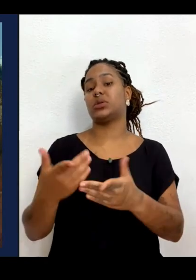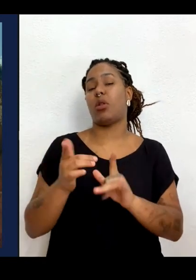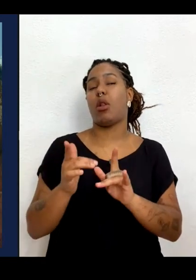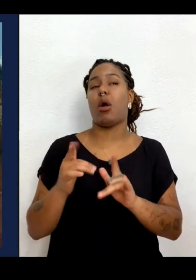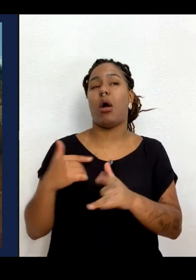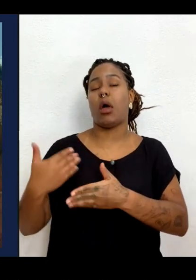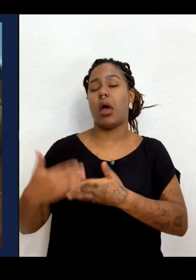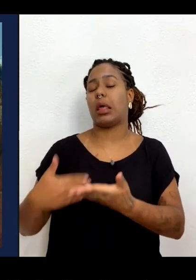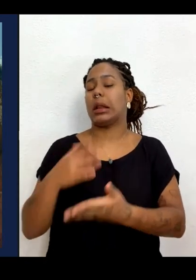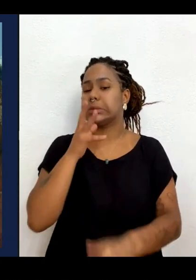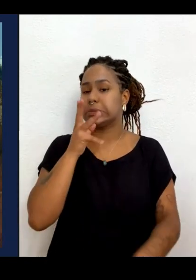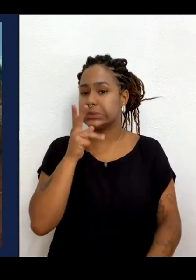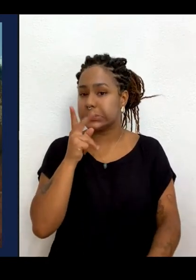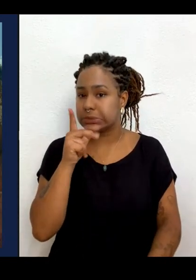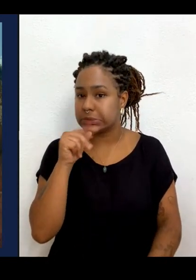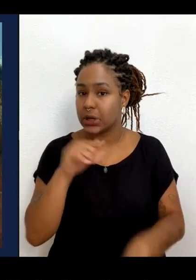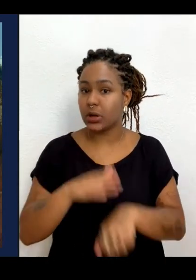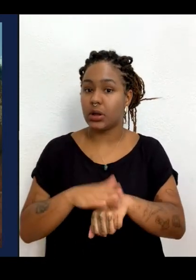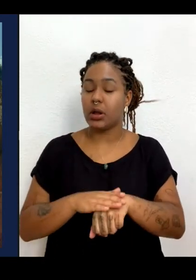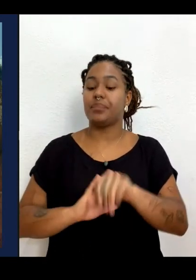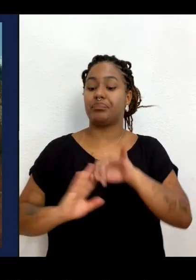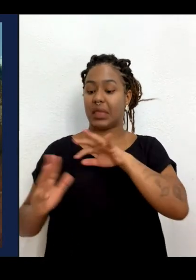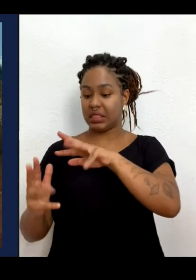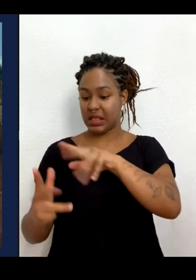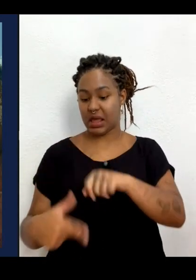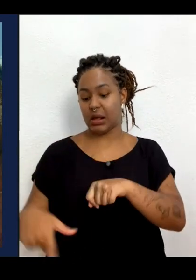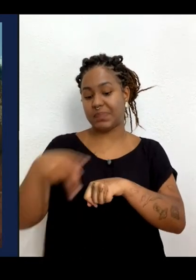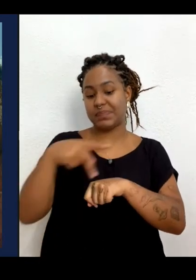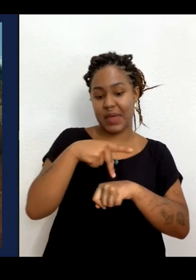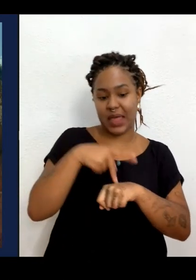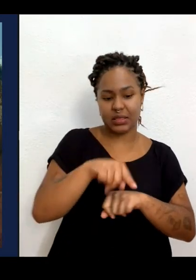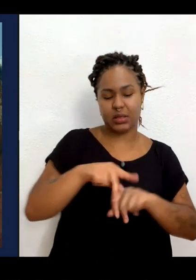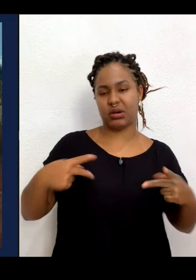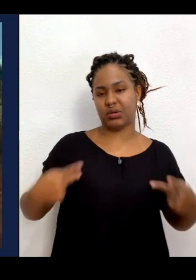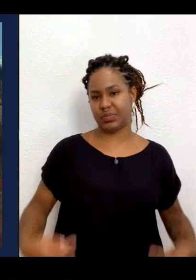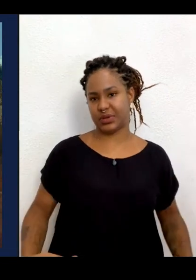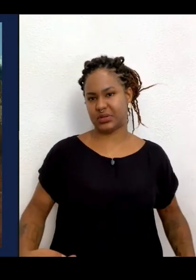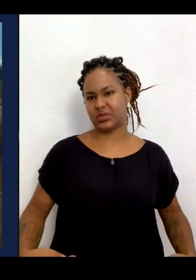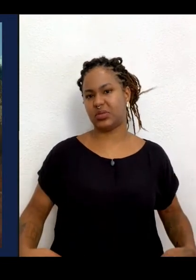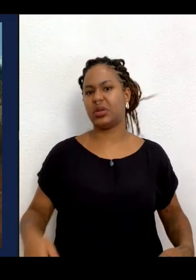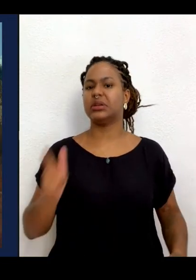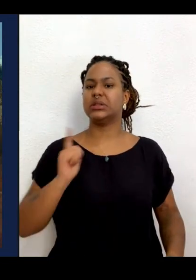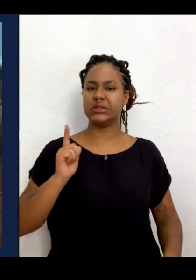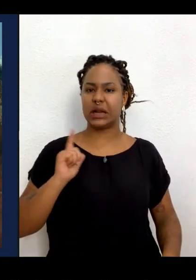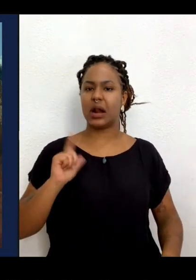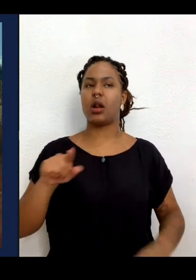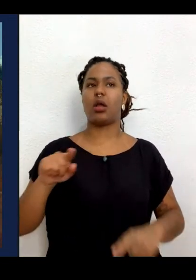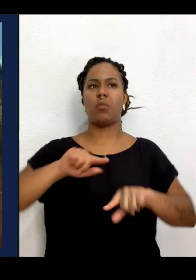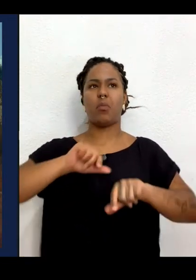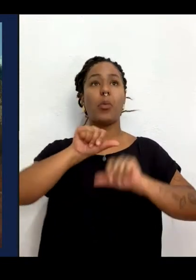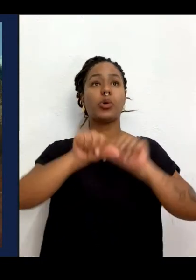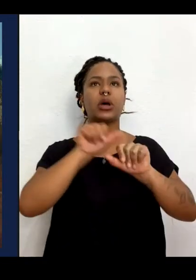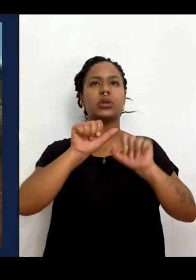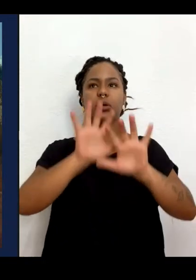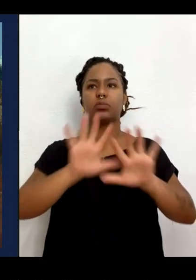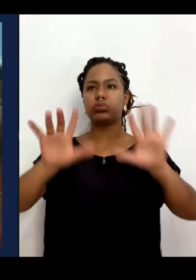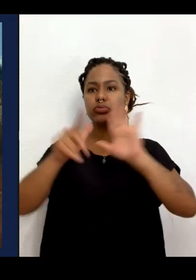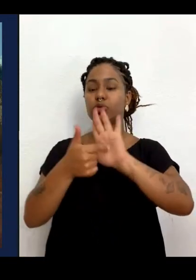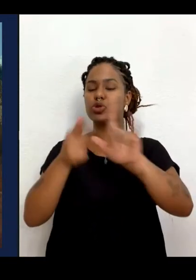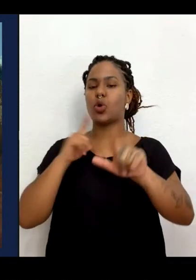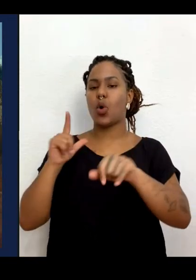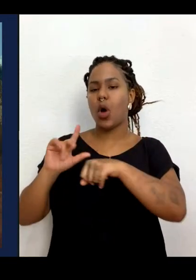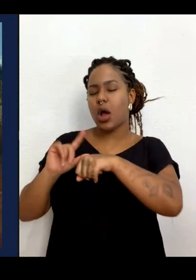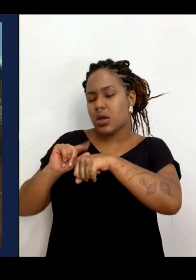the filmmaker portraited tiny insects and large queries with the same attention with the same care and precision